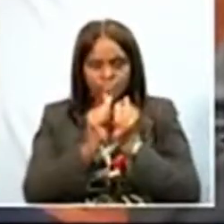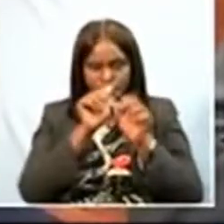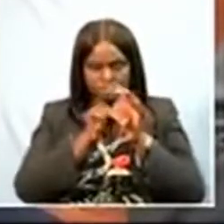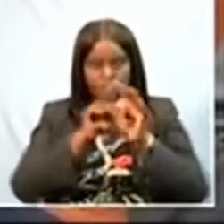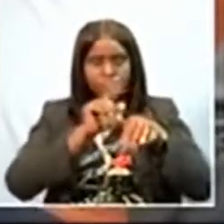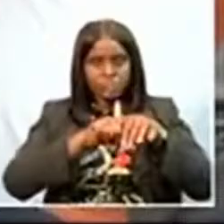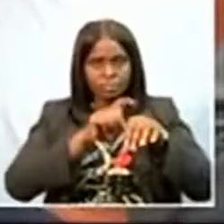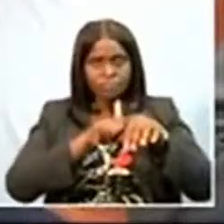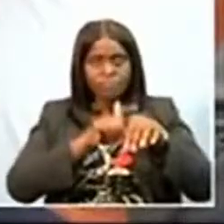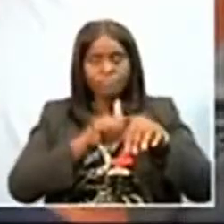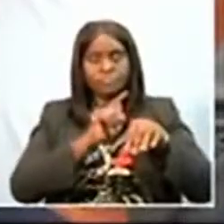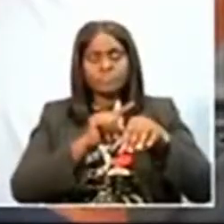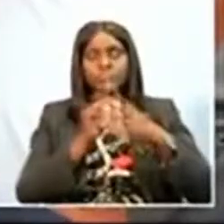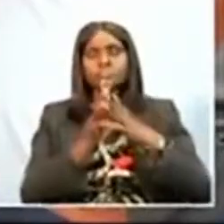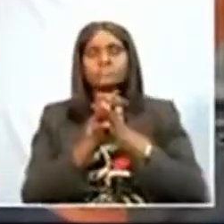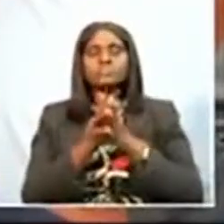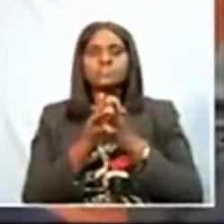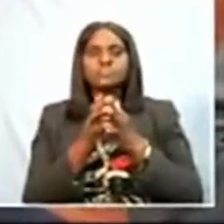frame.